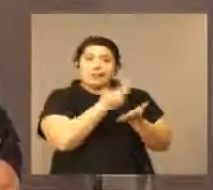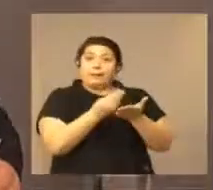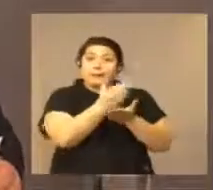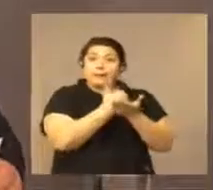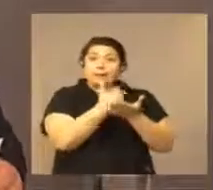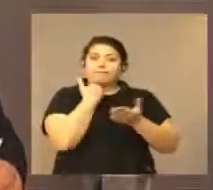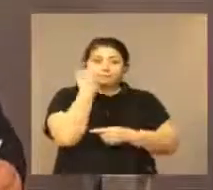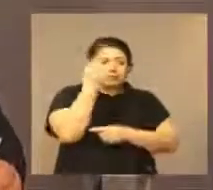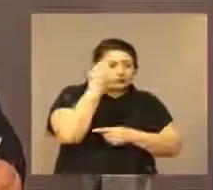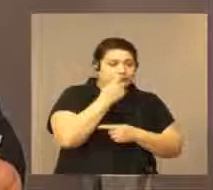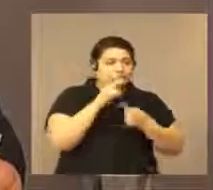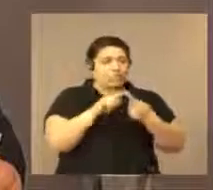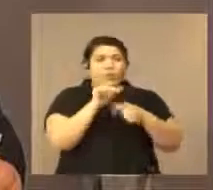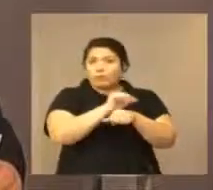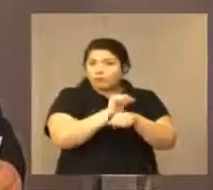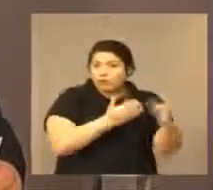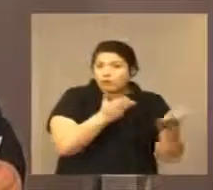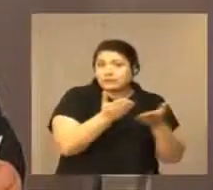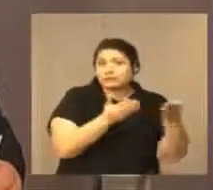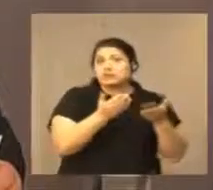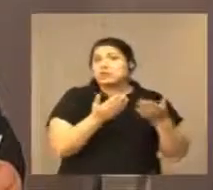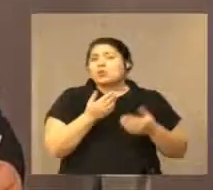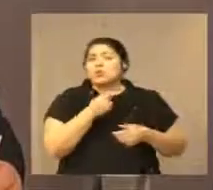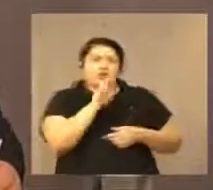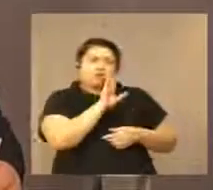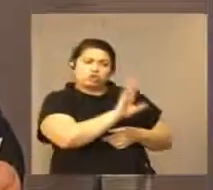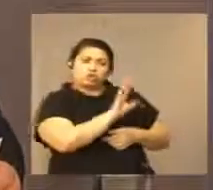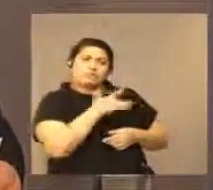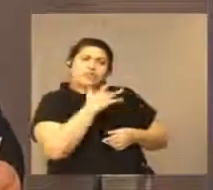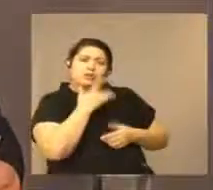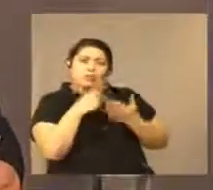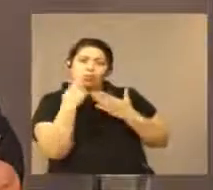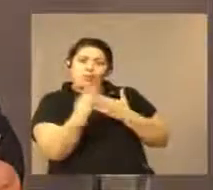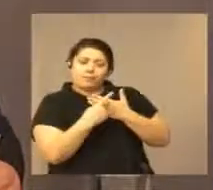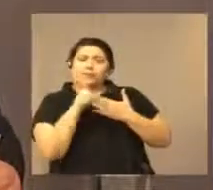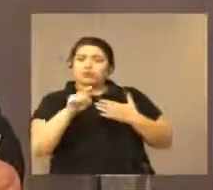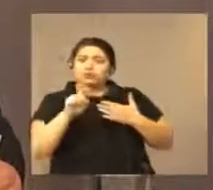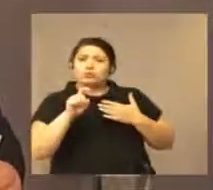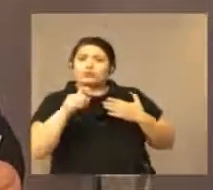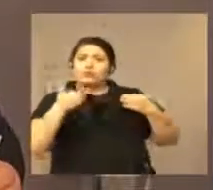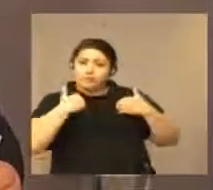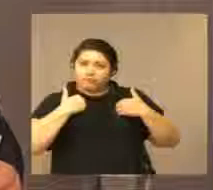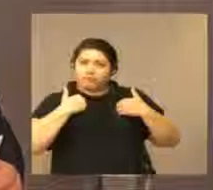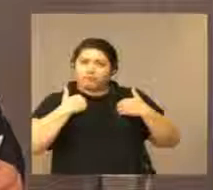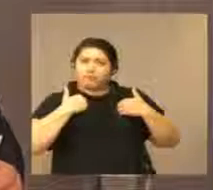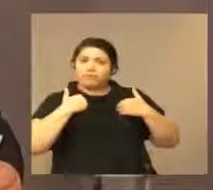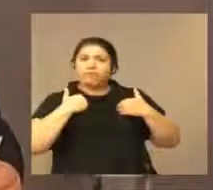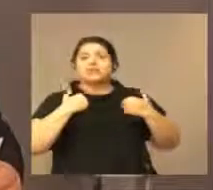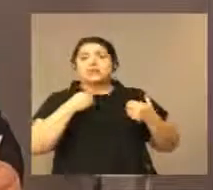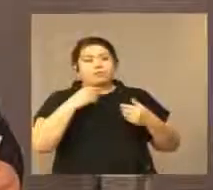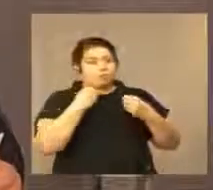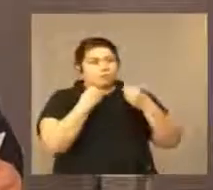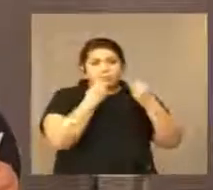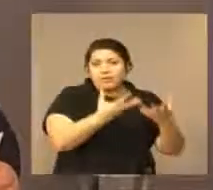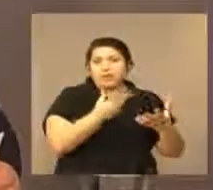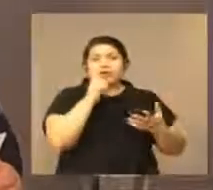employment services, what are some of the programs that you think should be applied to existing running platforms that would benefit and